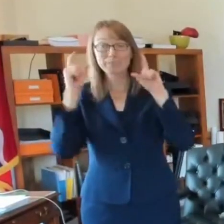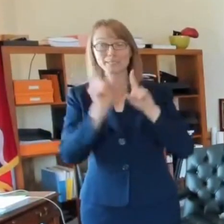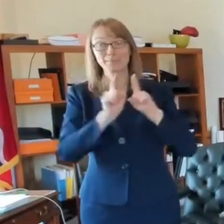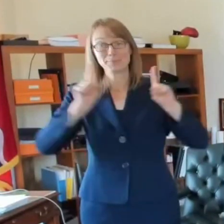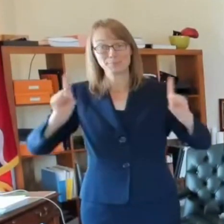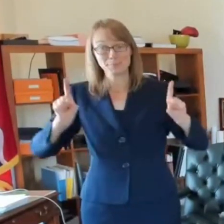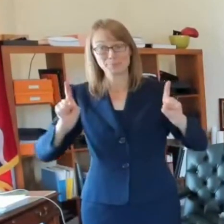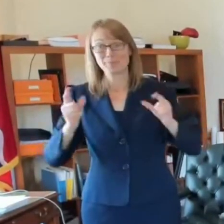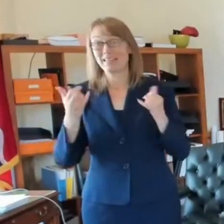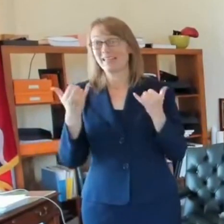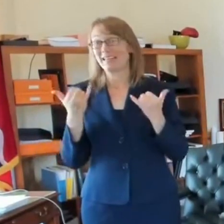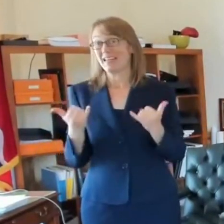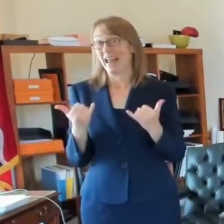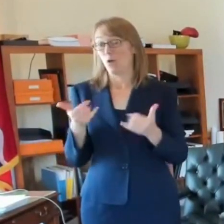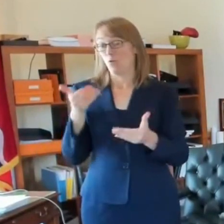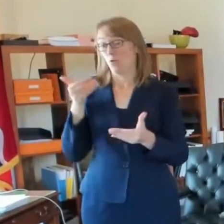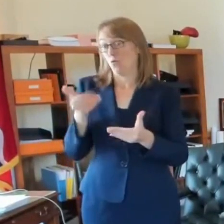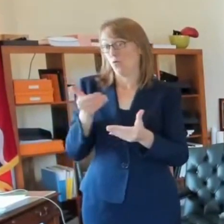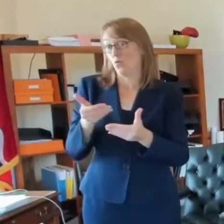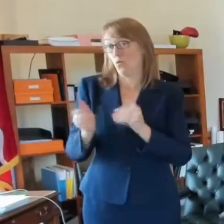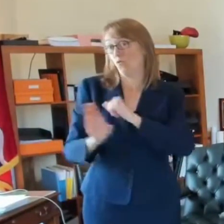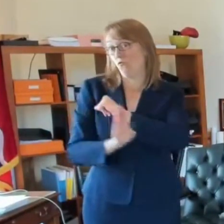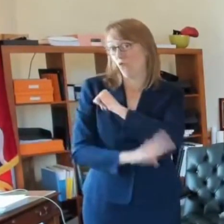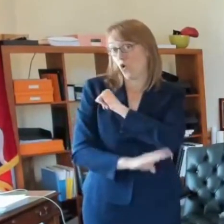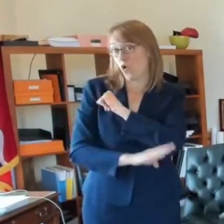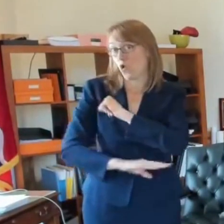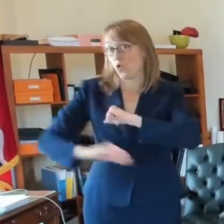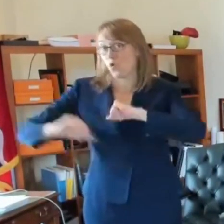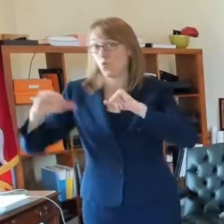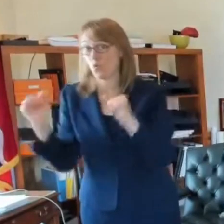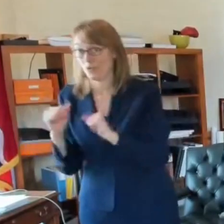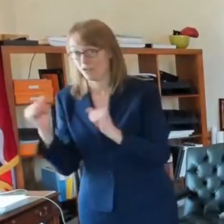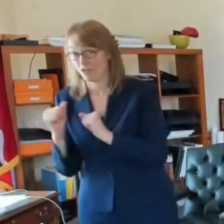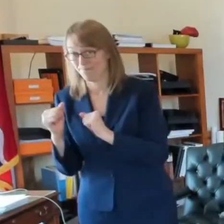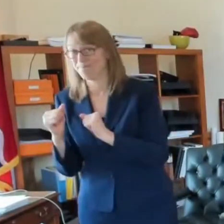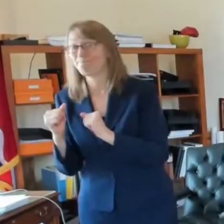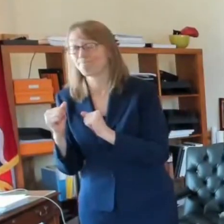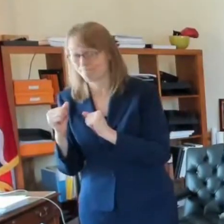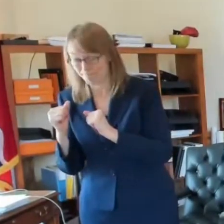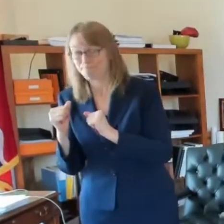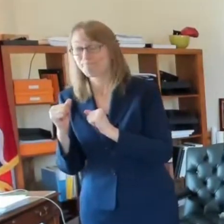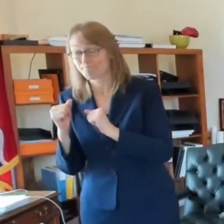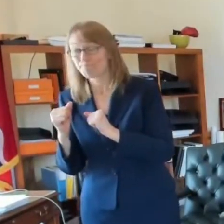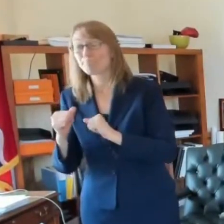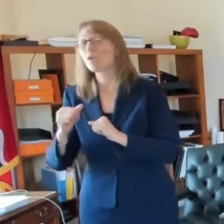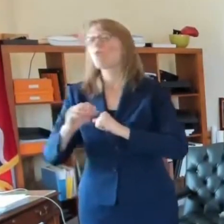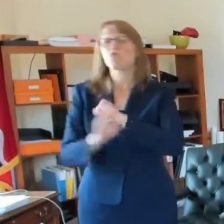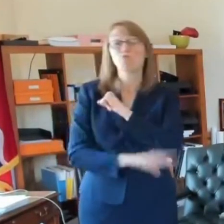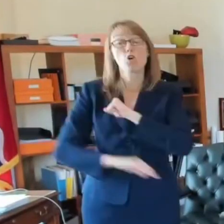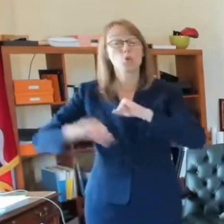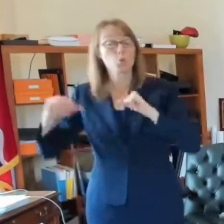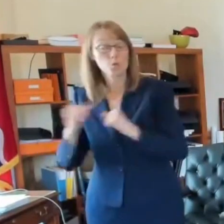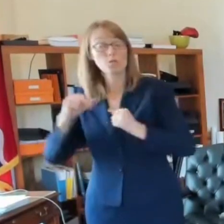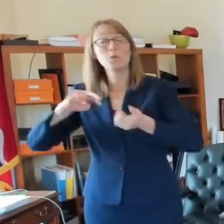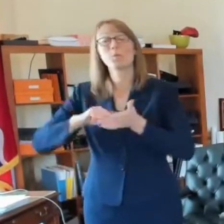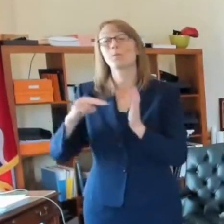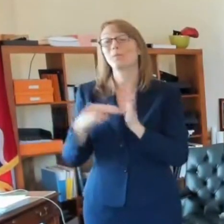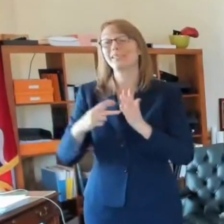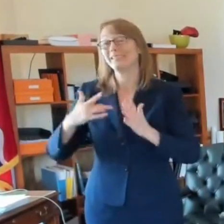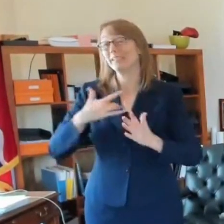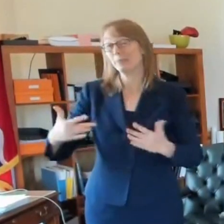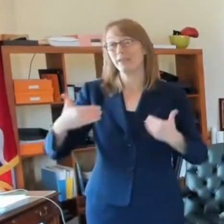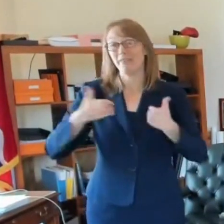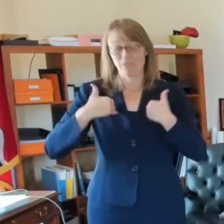the fall and the winter season where respiratory illnesses are more common and where